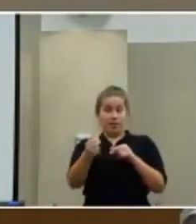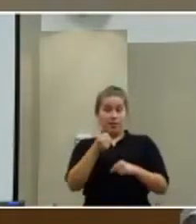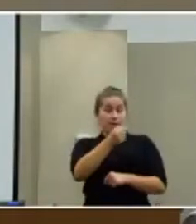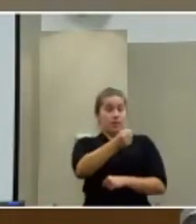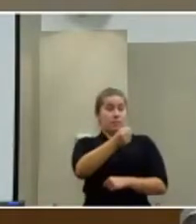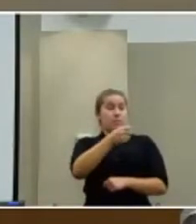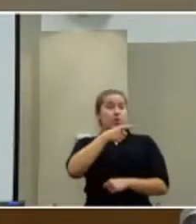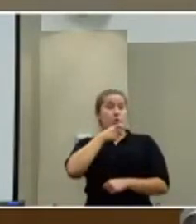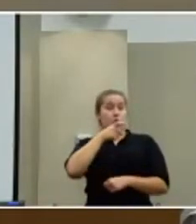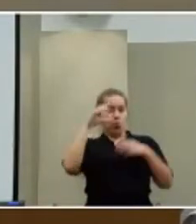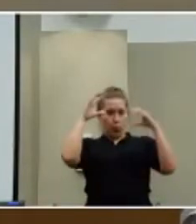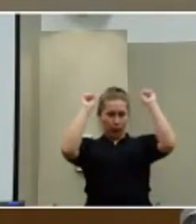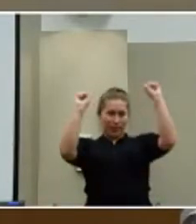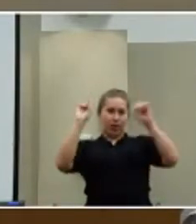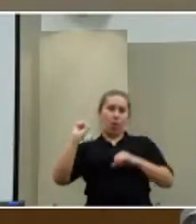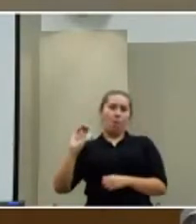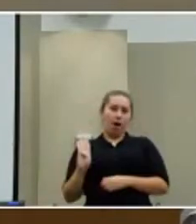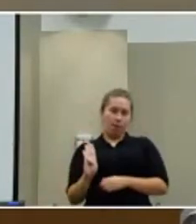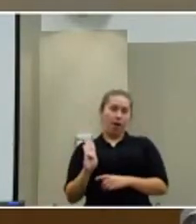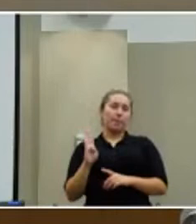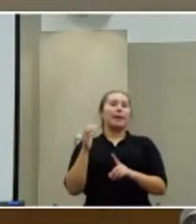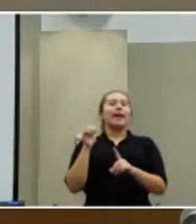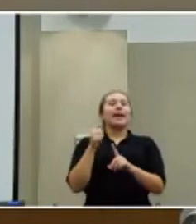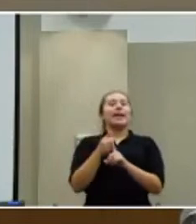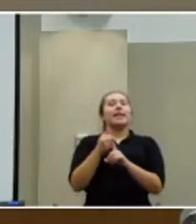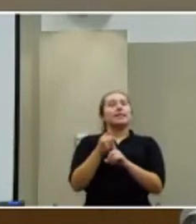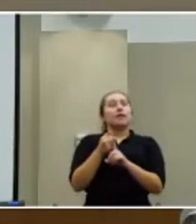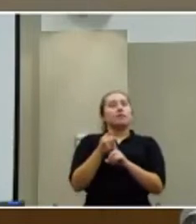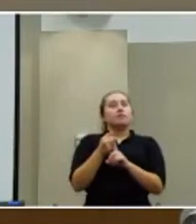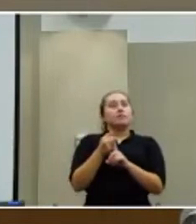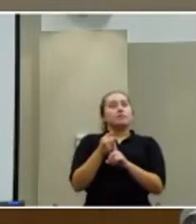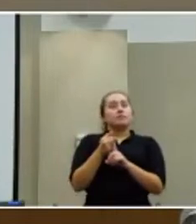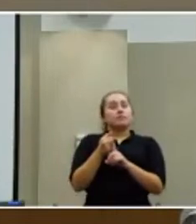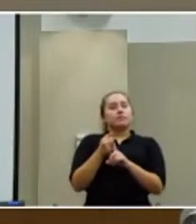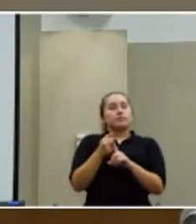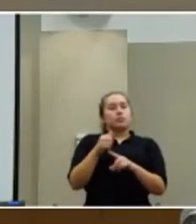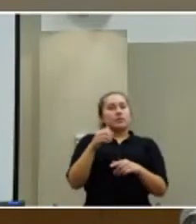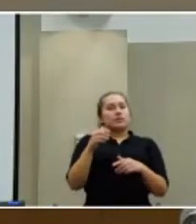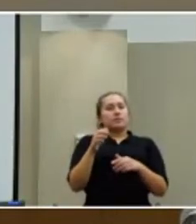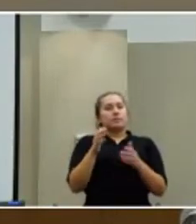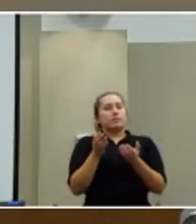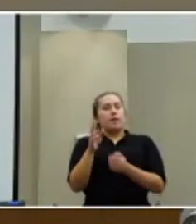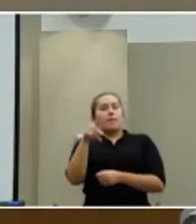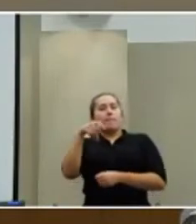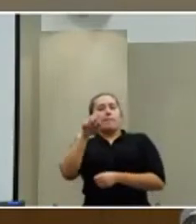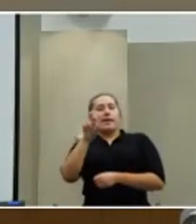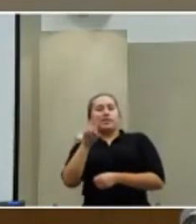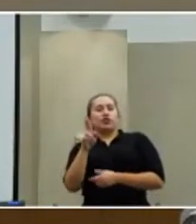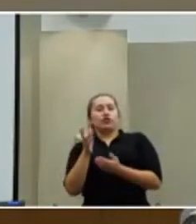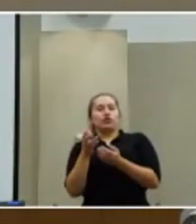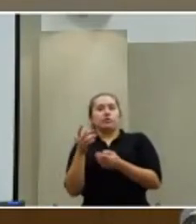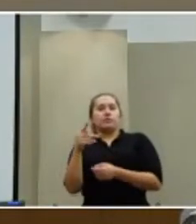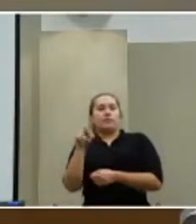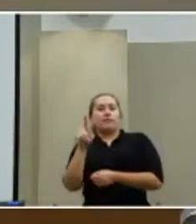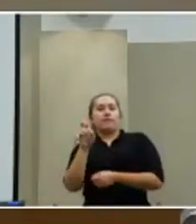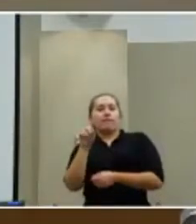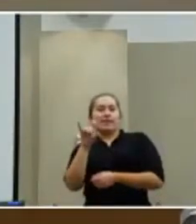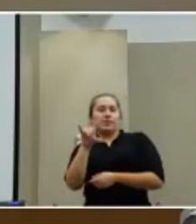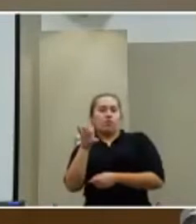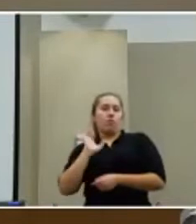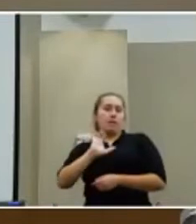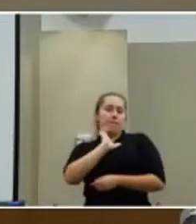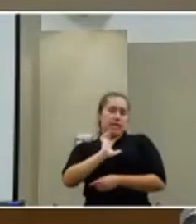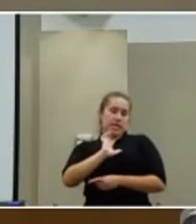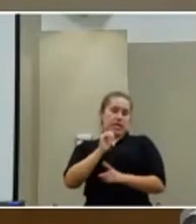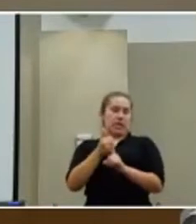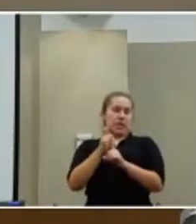President Obama, and he served as the Passenger Vessels Committee on that committee, and we're working